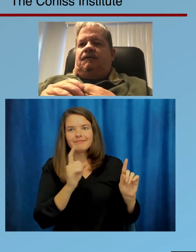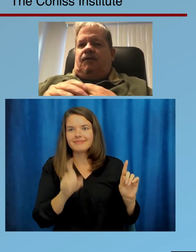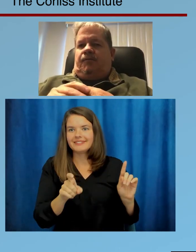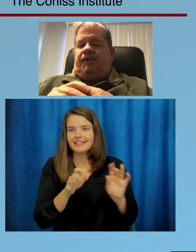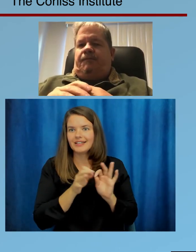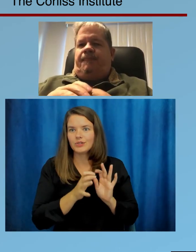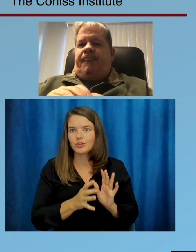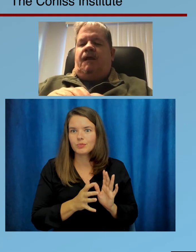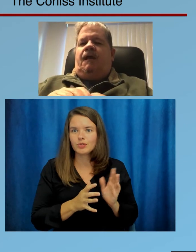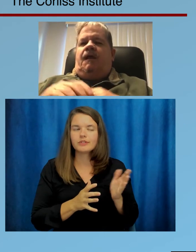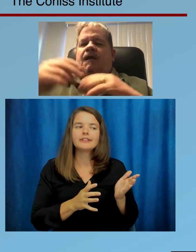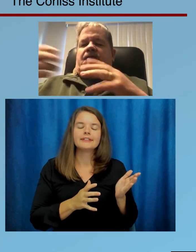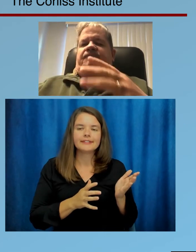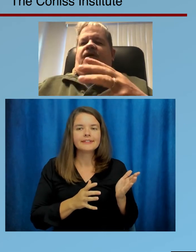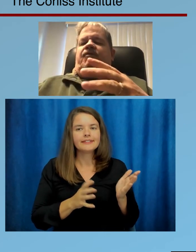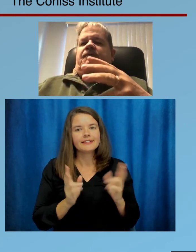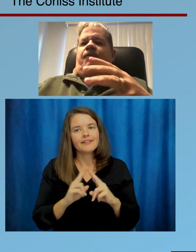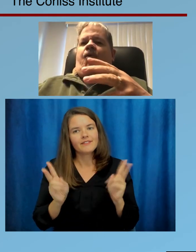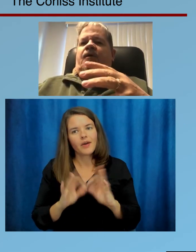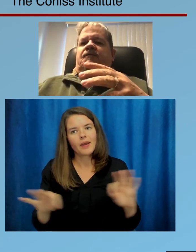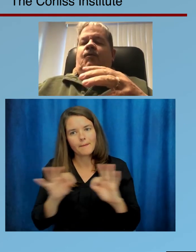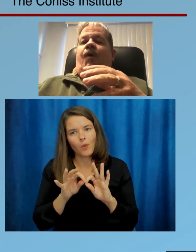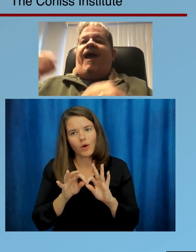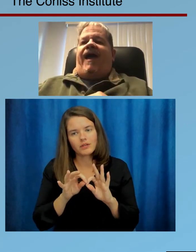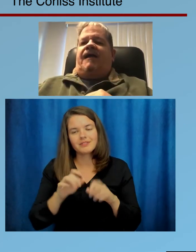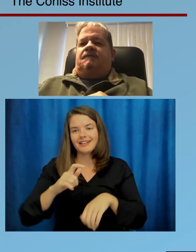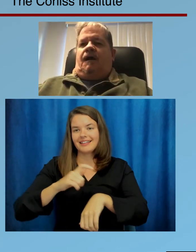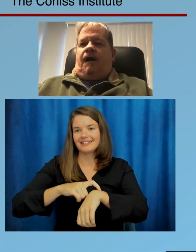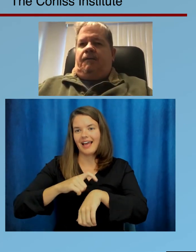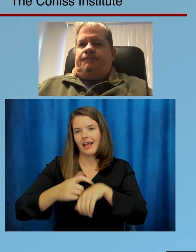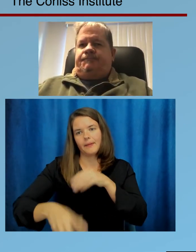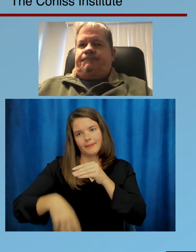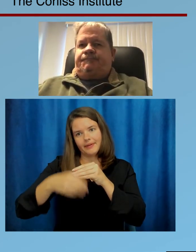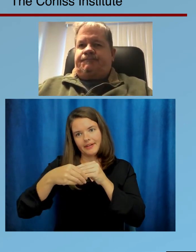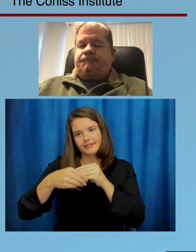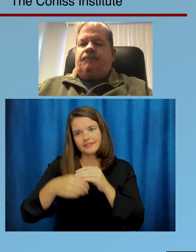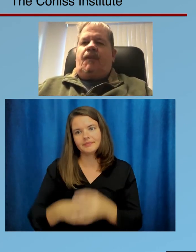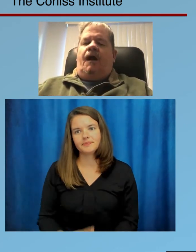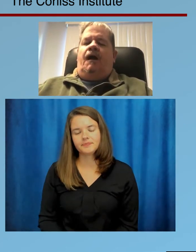need an interpreter, it's very important to add time.